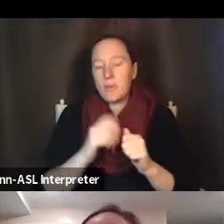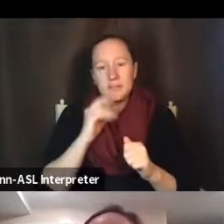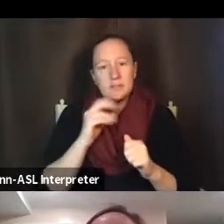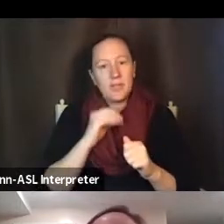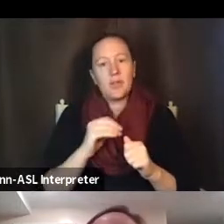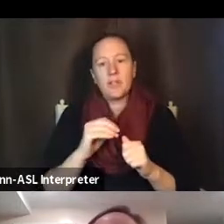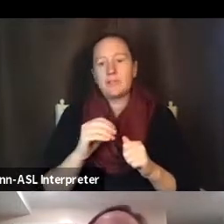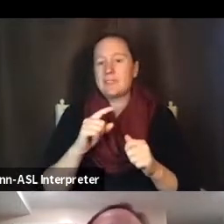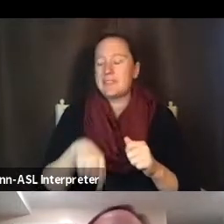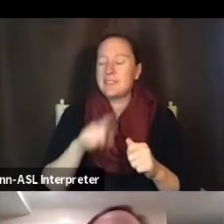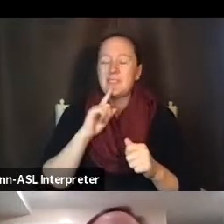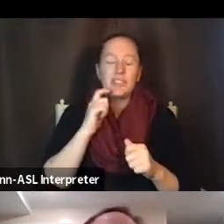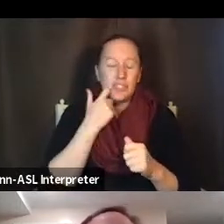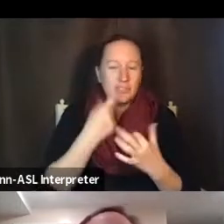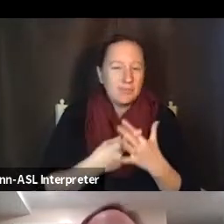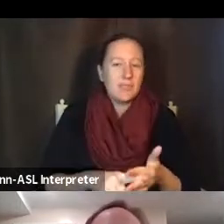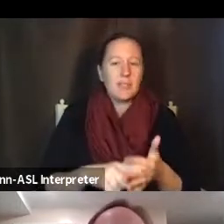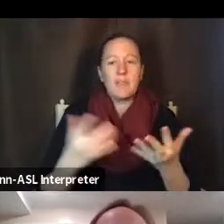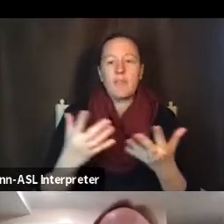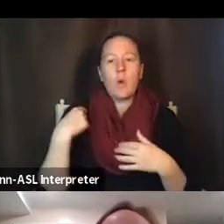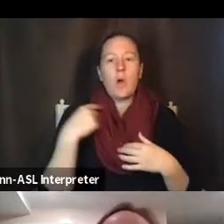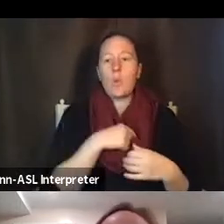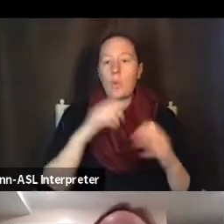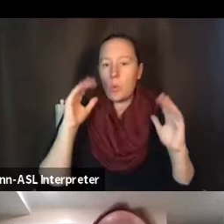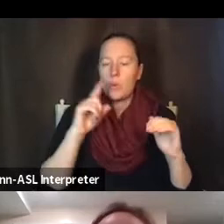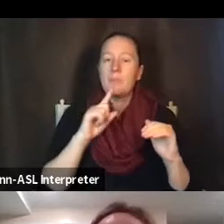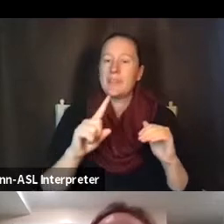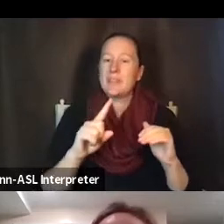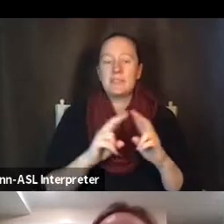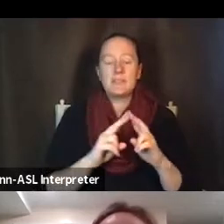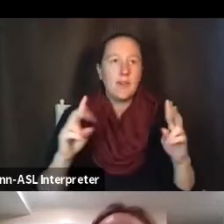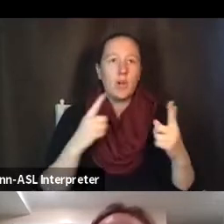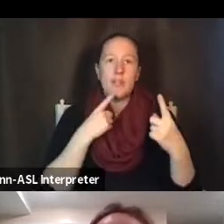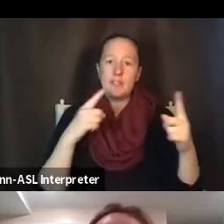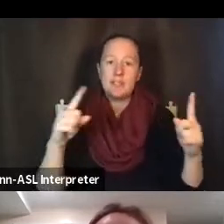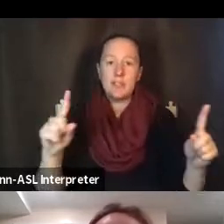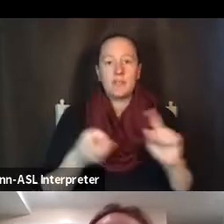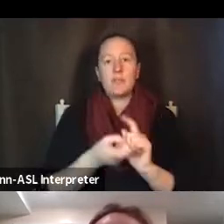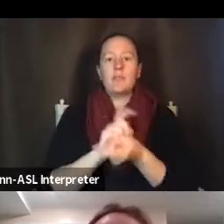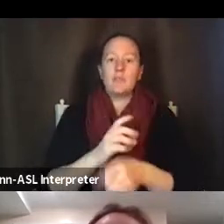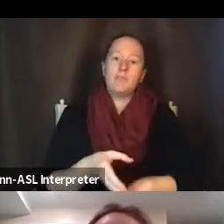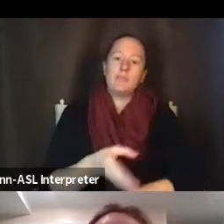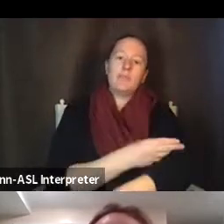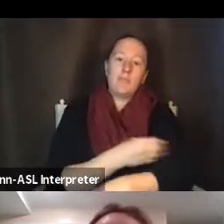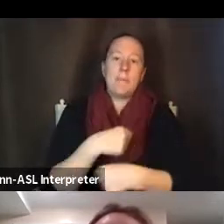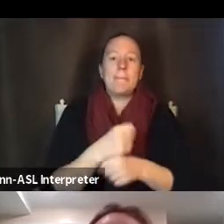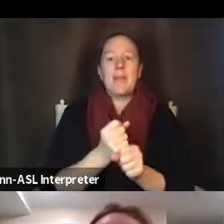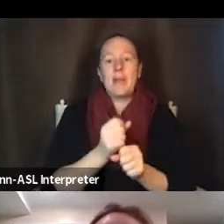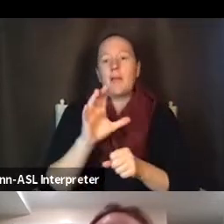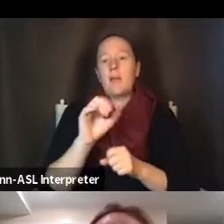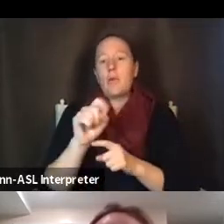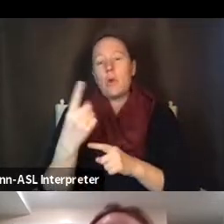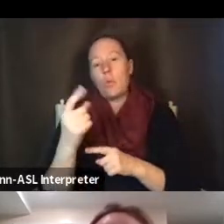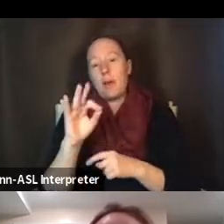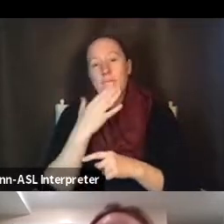the beginning of what we hope is a really successful reform to make Colorado one of the best states for